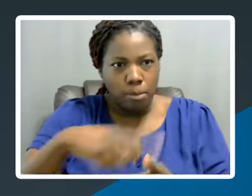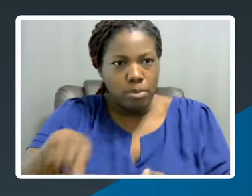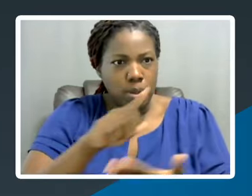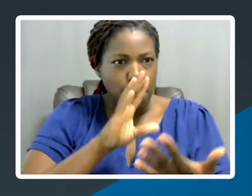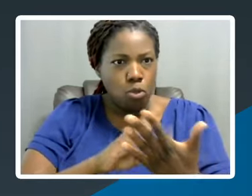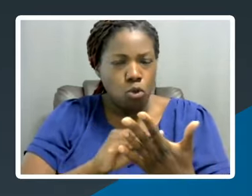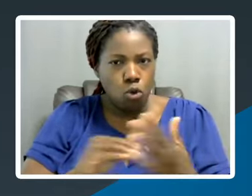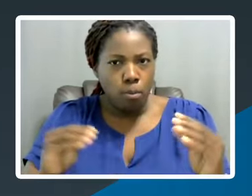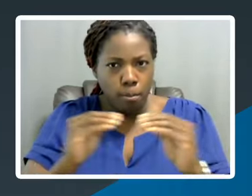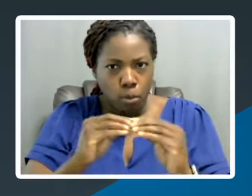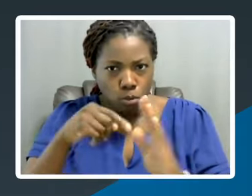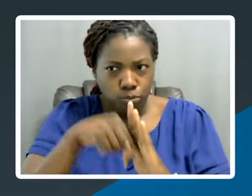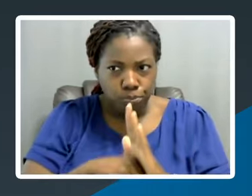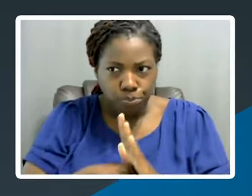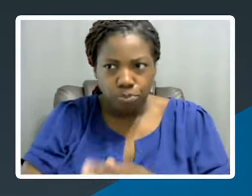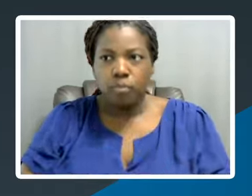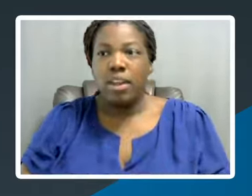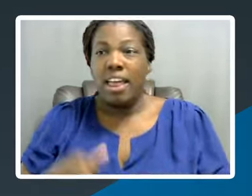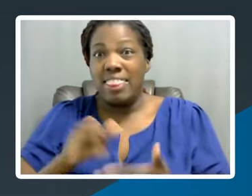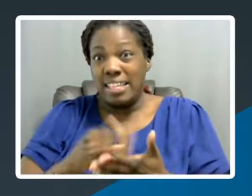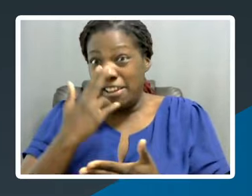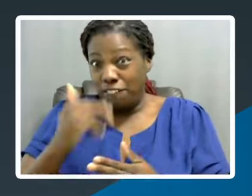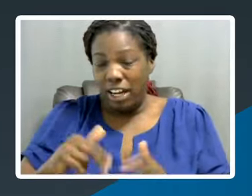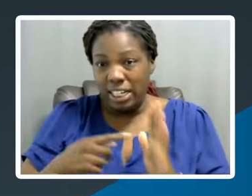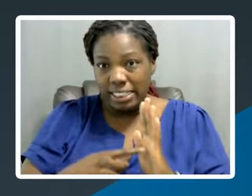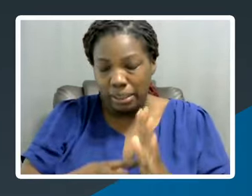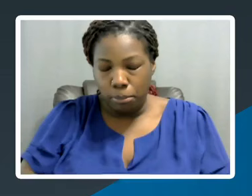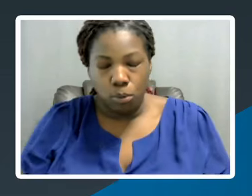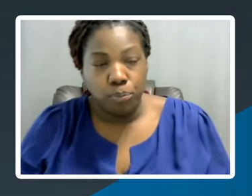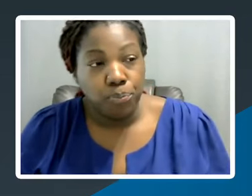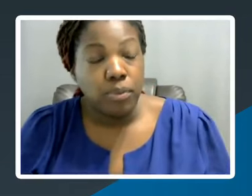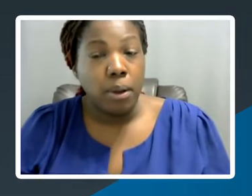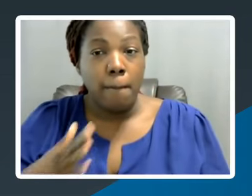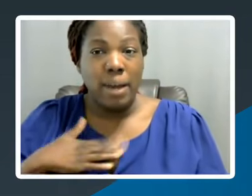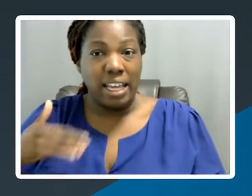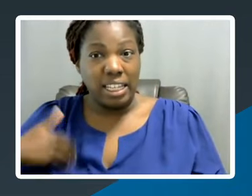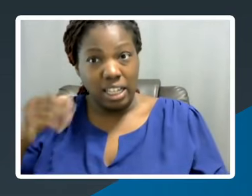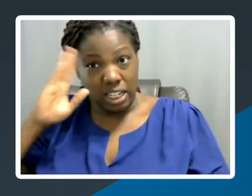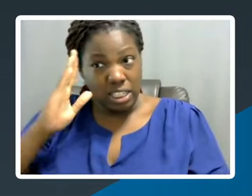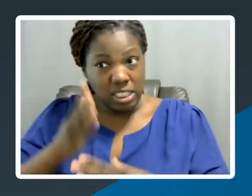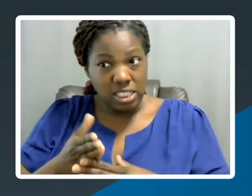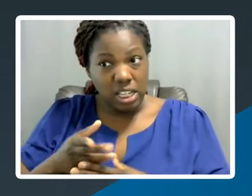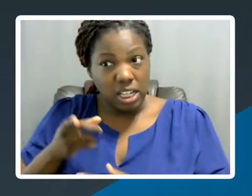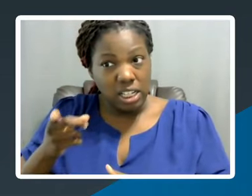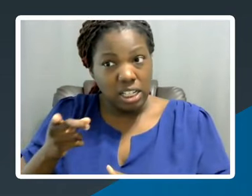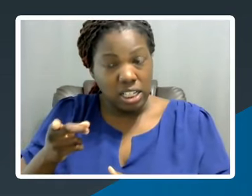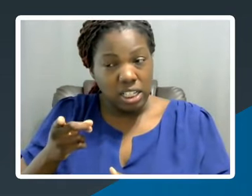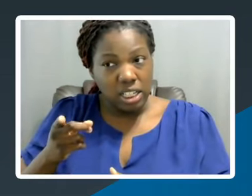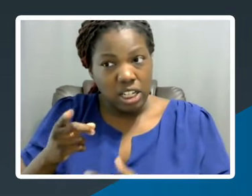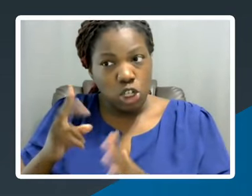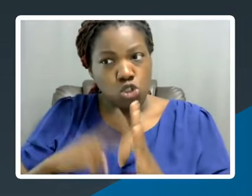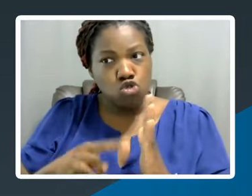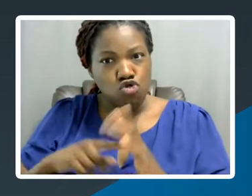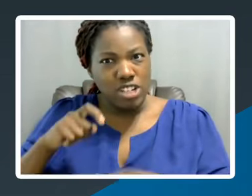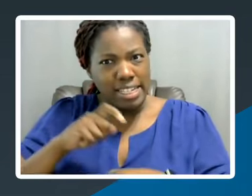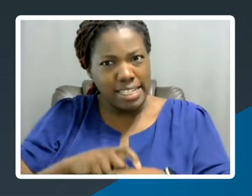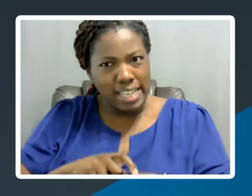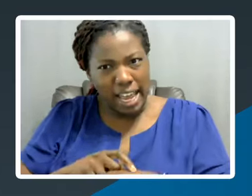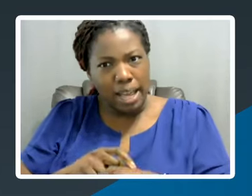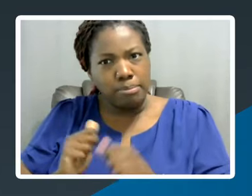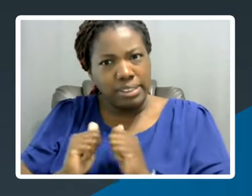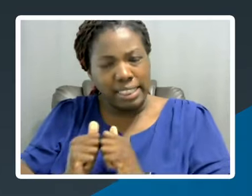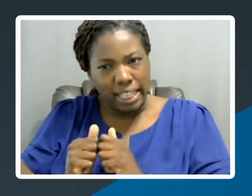tell kind of a fun example of this. So my youngest son, Eli, we used to do reading time as a kid. He